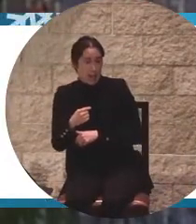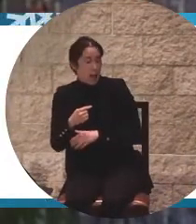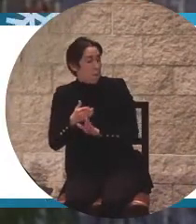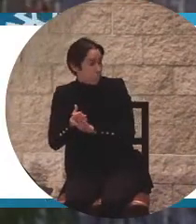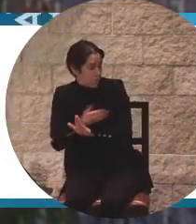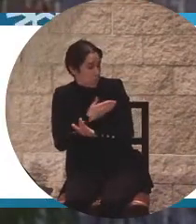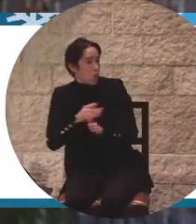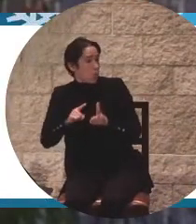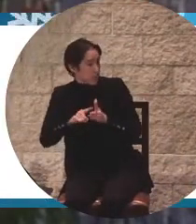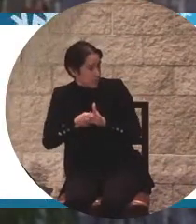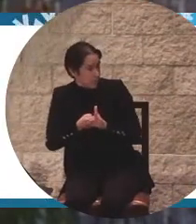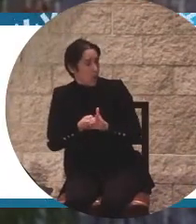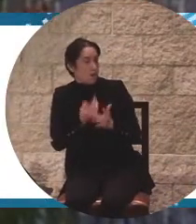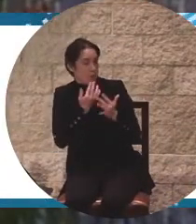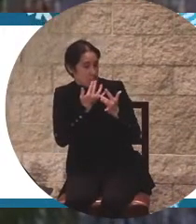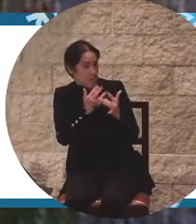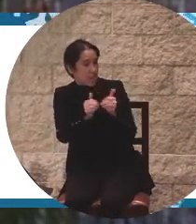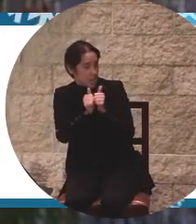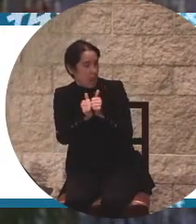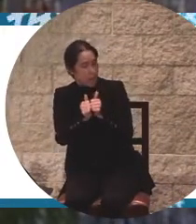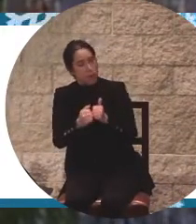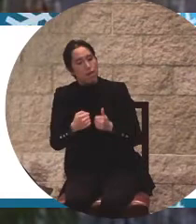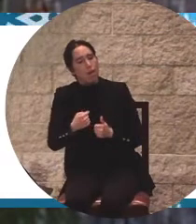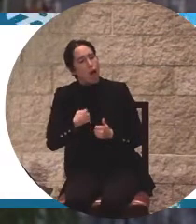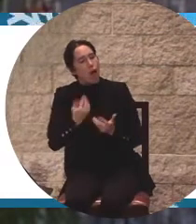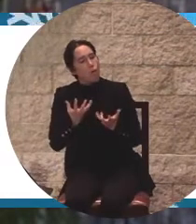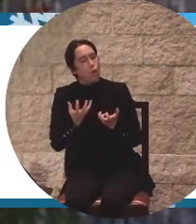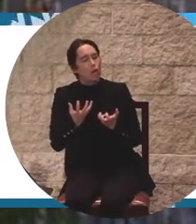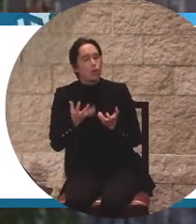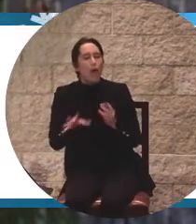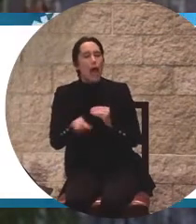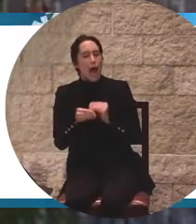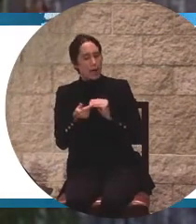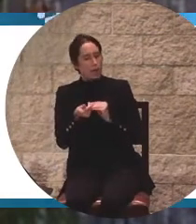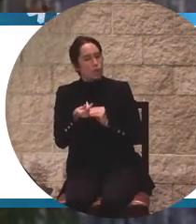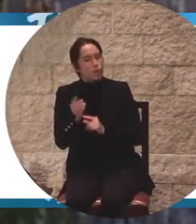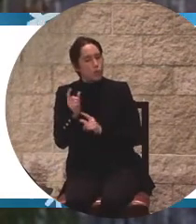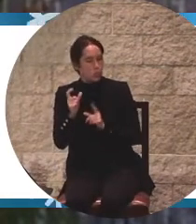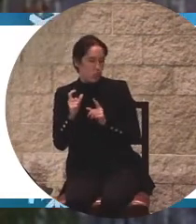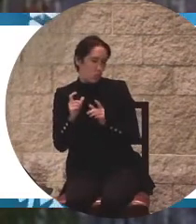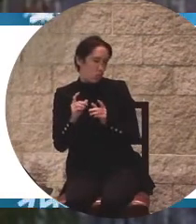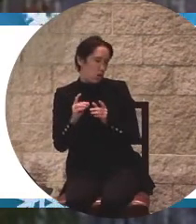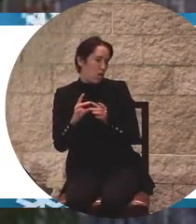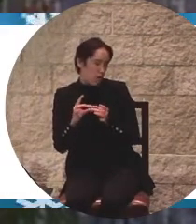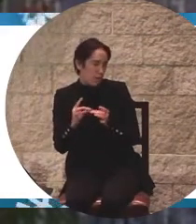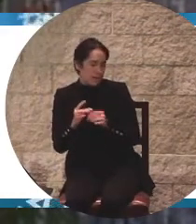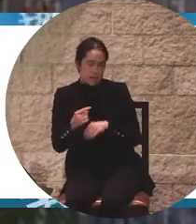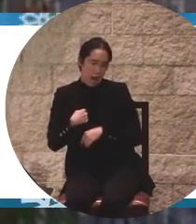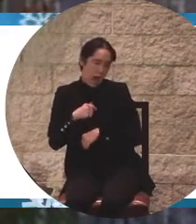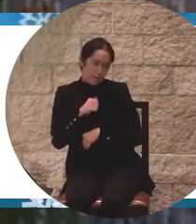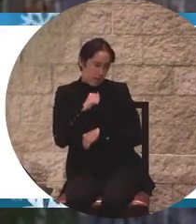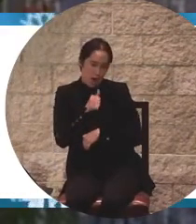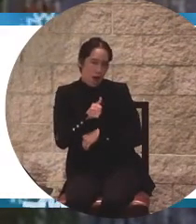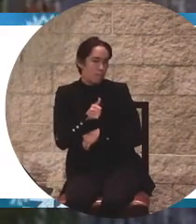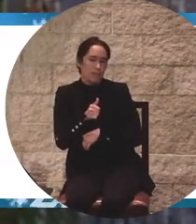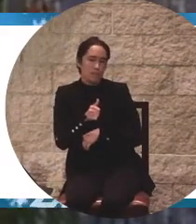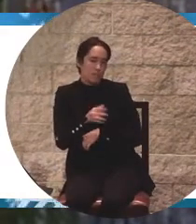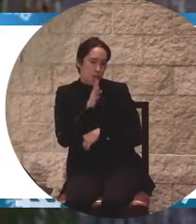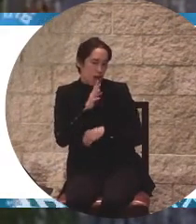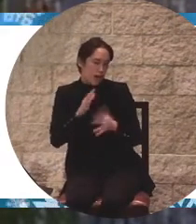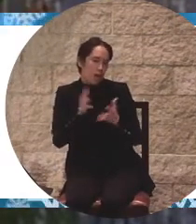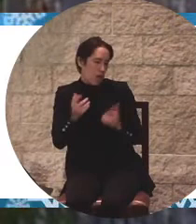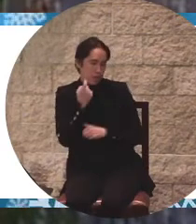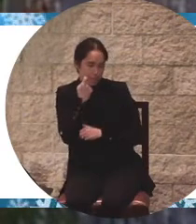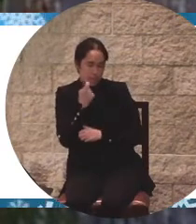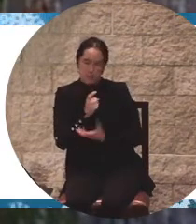start the sing-along to just say a couple of words. I haven't talked a lot lately. Has been a bumpy